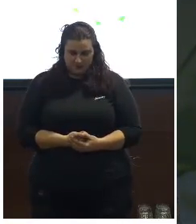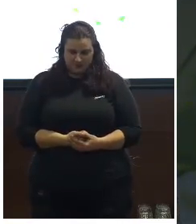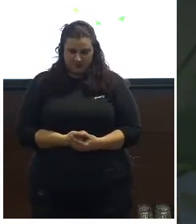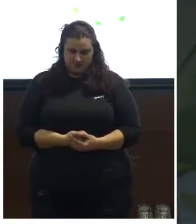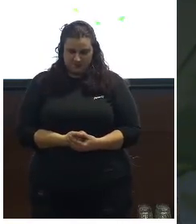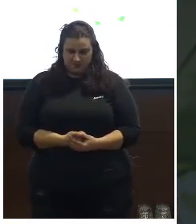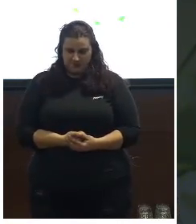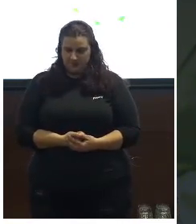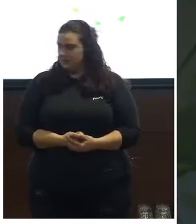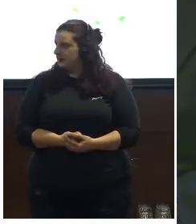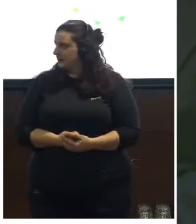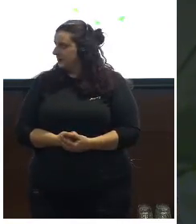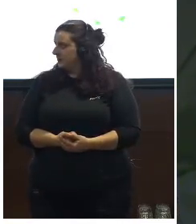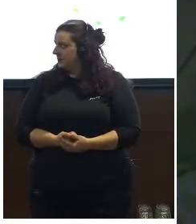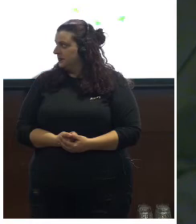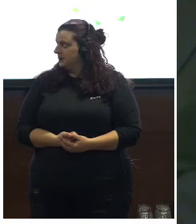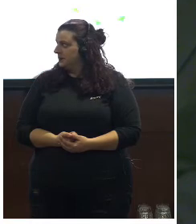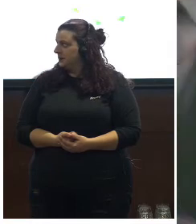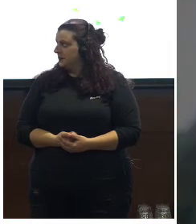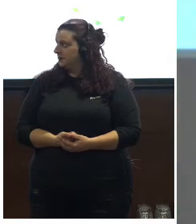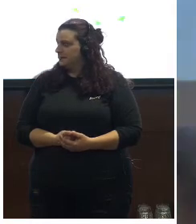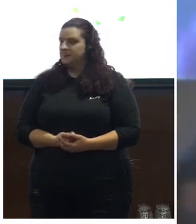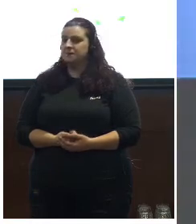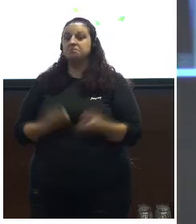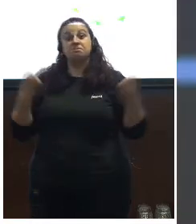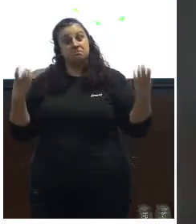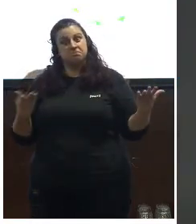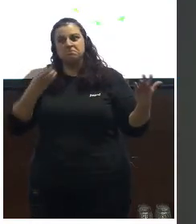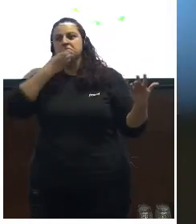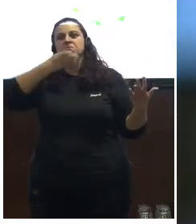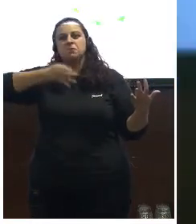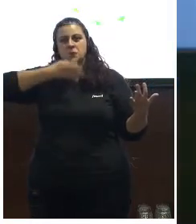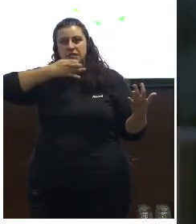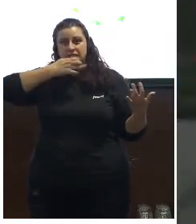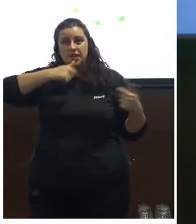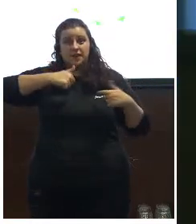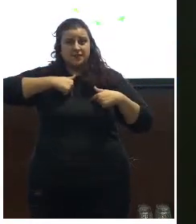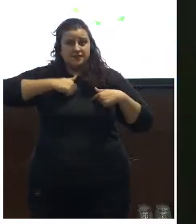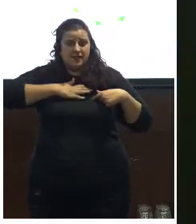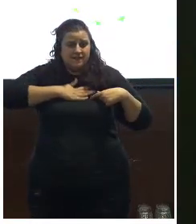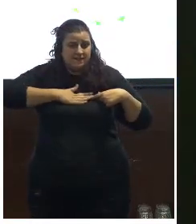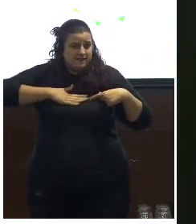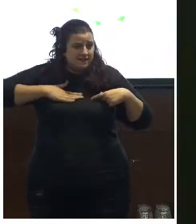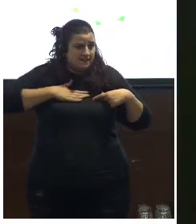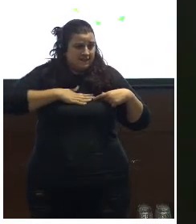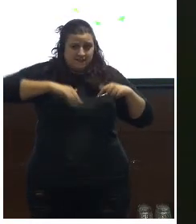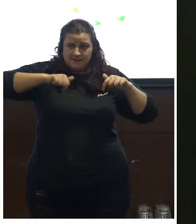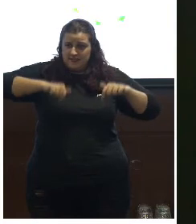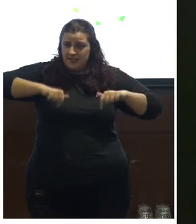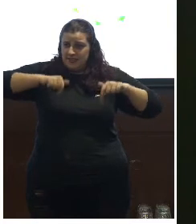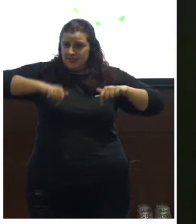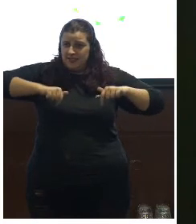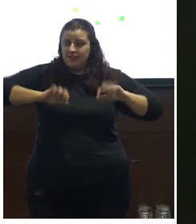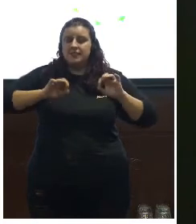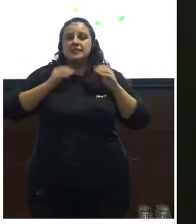Vittorio. Hey, so good evening, and I'm very excited to be here, to be invited in this